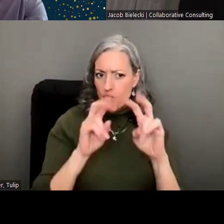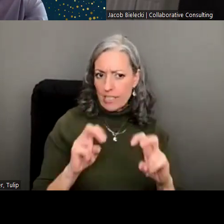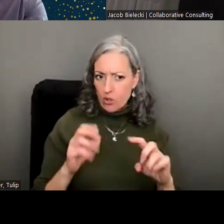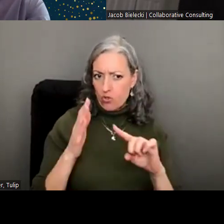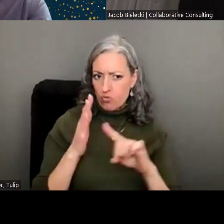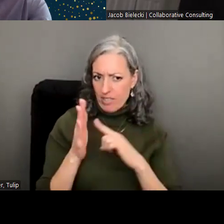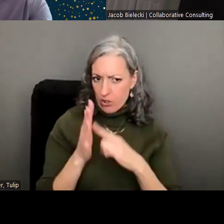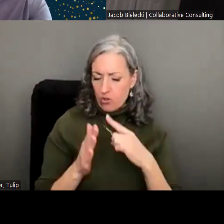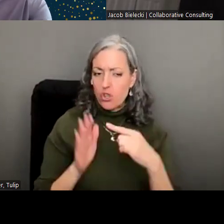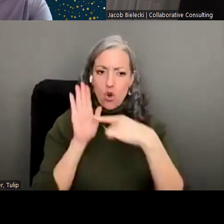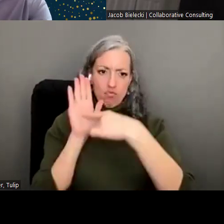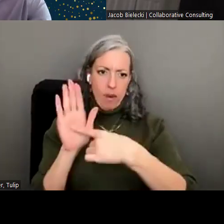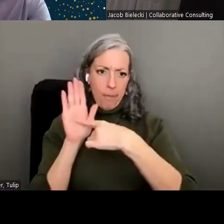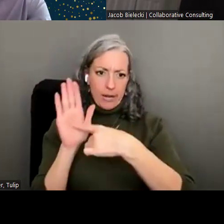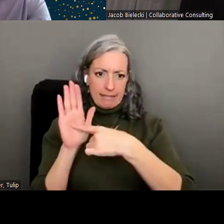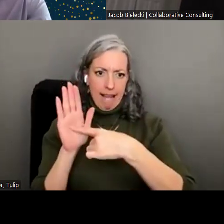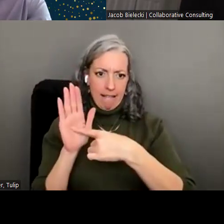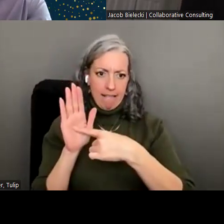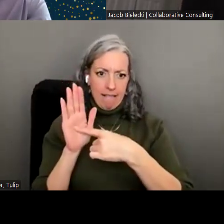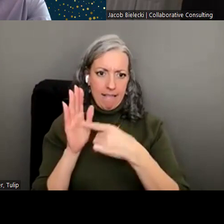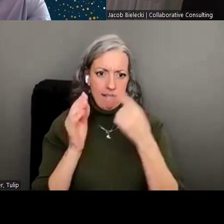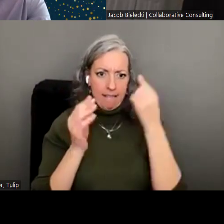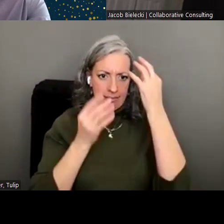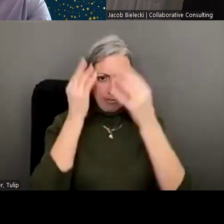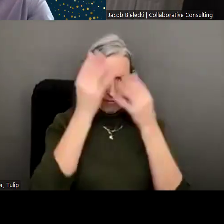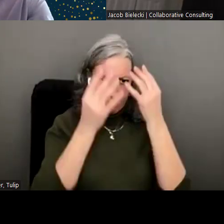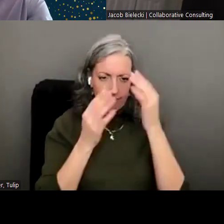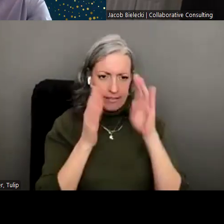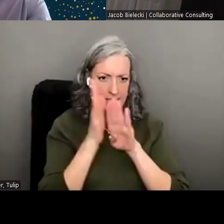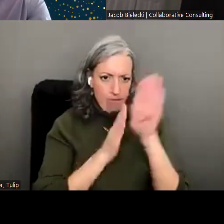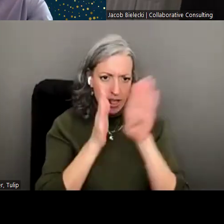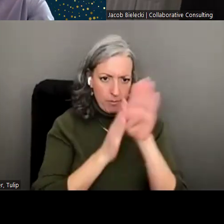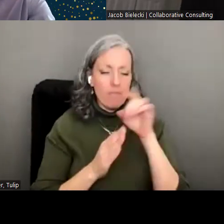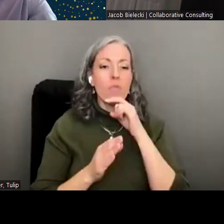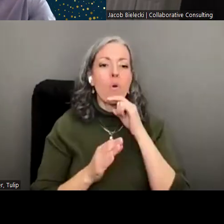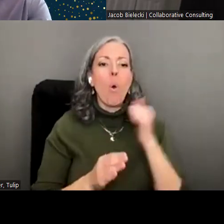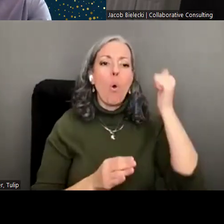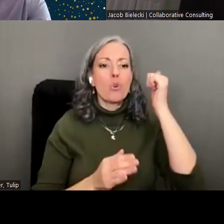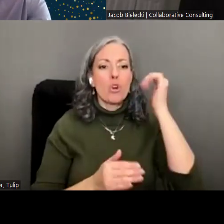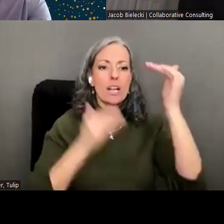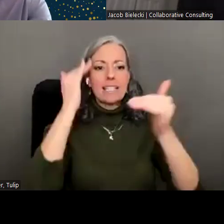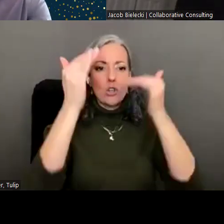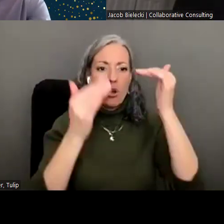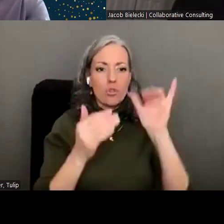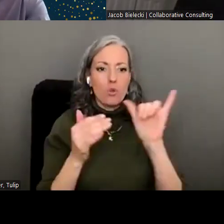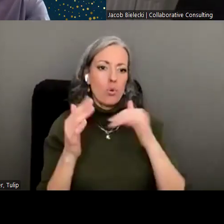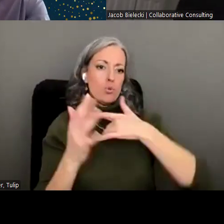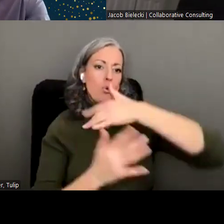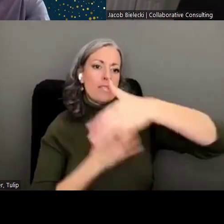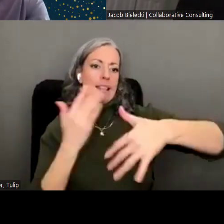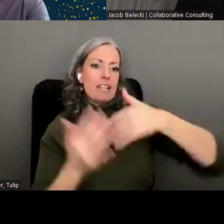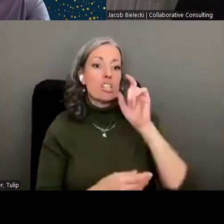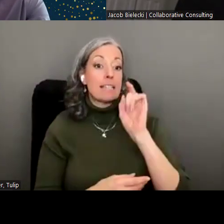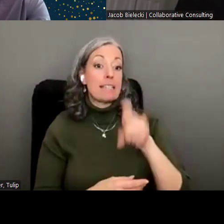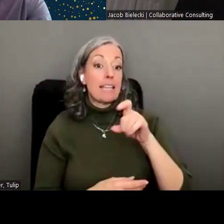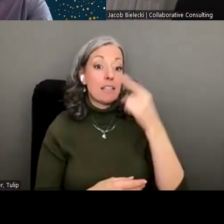represent the intellectual ongoing development of older adults, as well as the socialization needs for